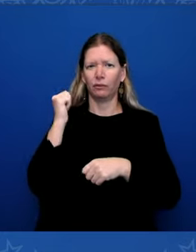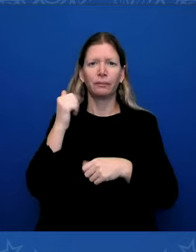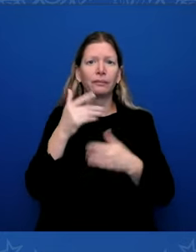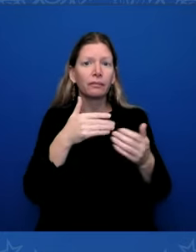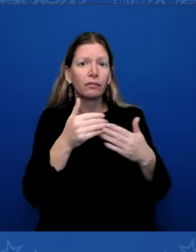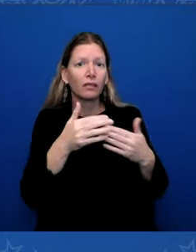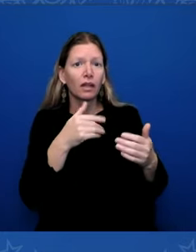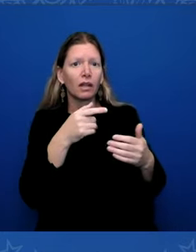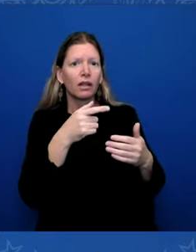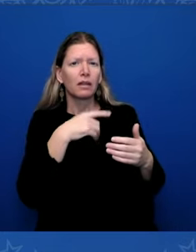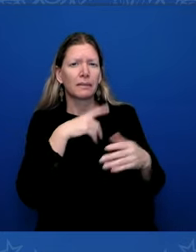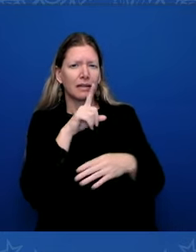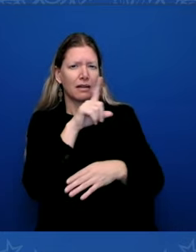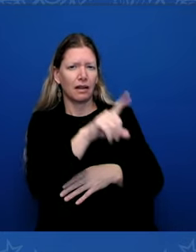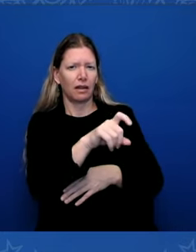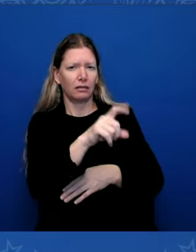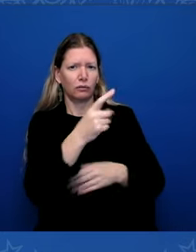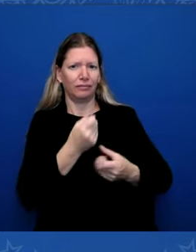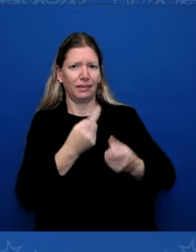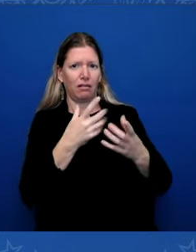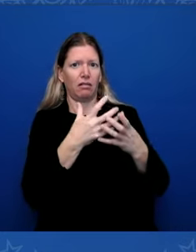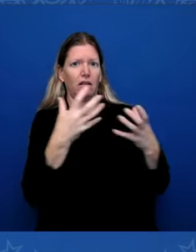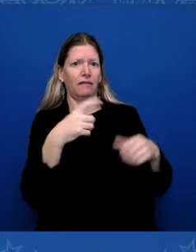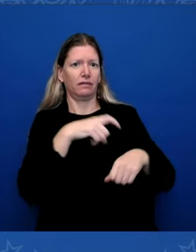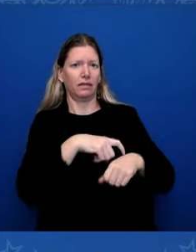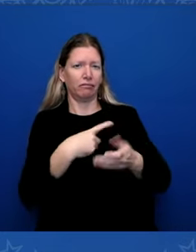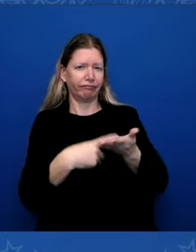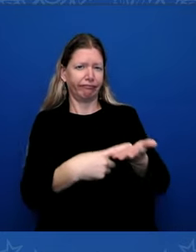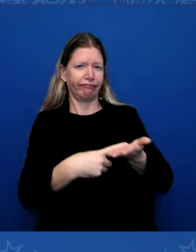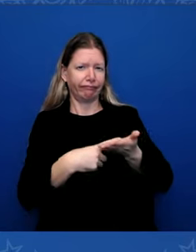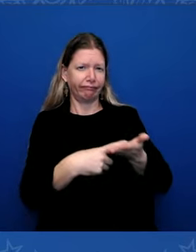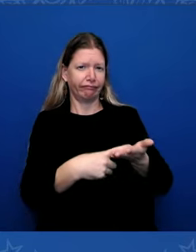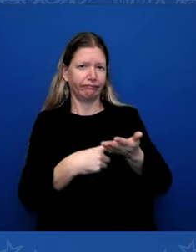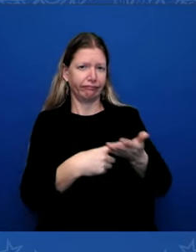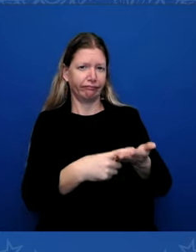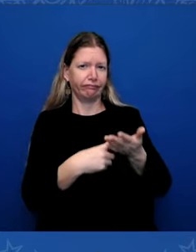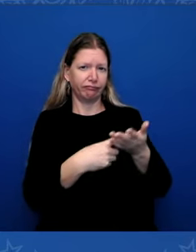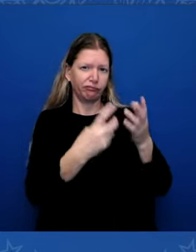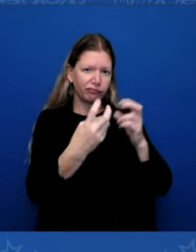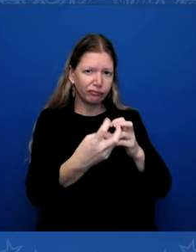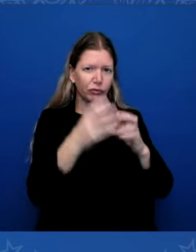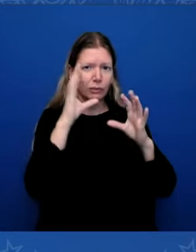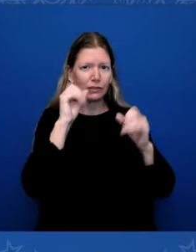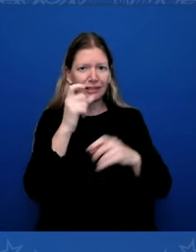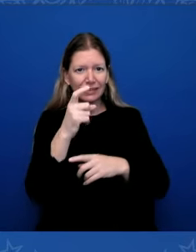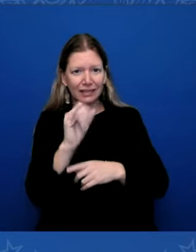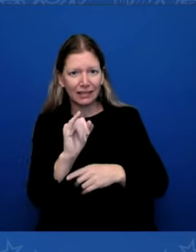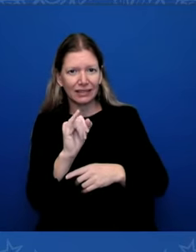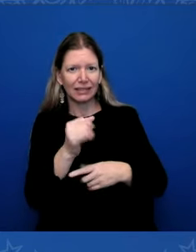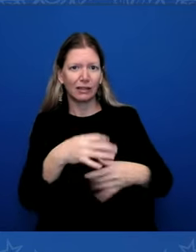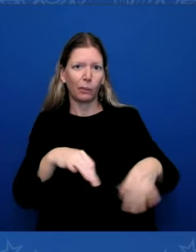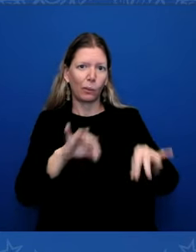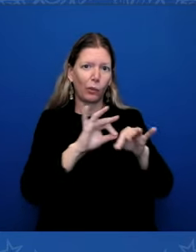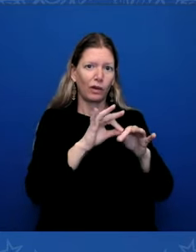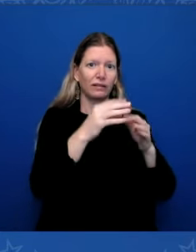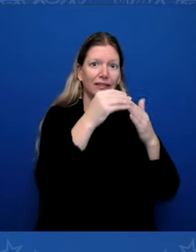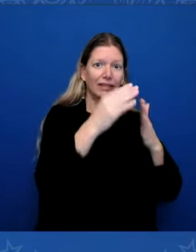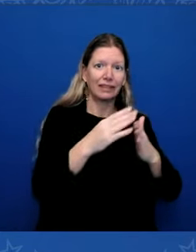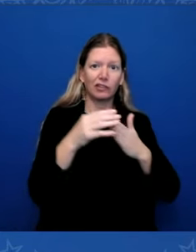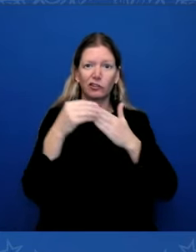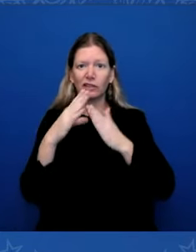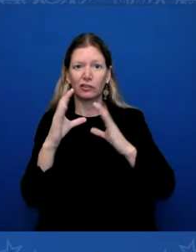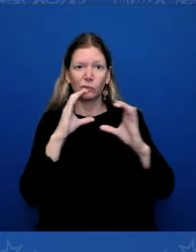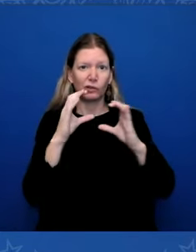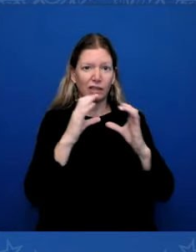communication, yet you two haven't spoken in 10 months. And I just wonder, are you worried that this is destabilizing the U.S.-China